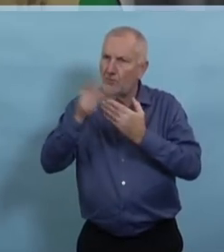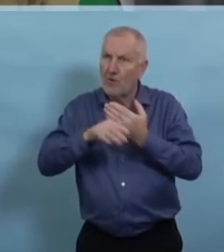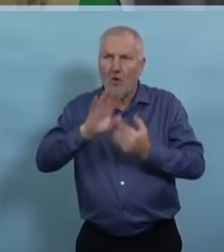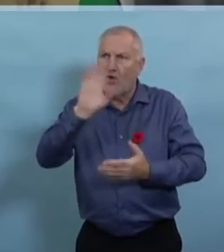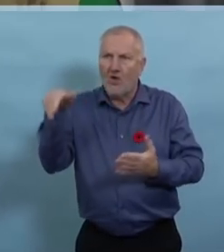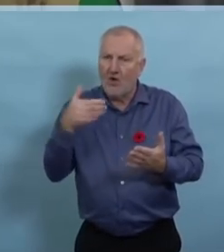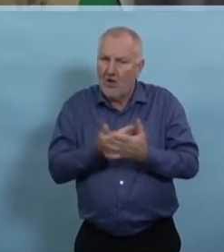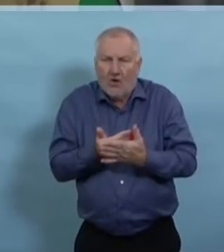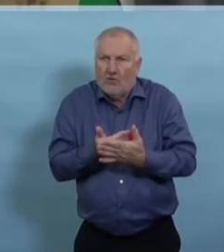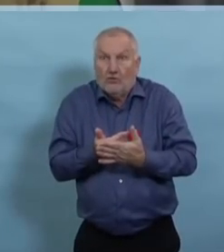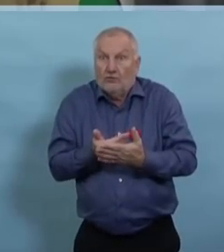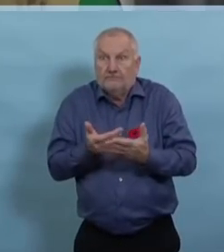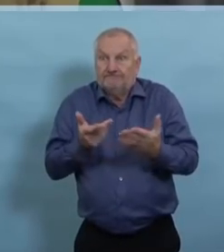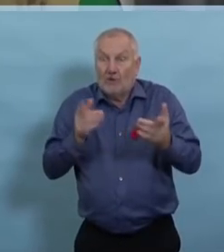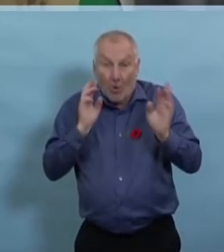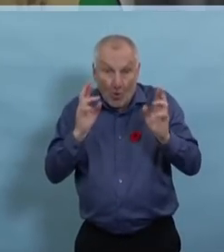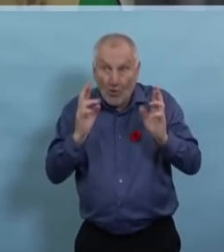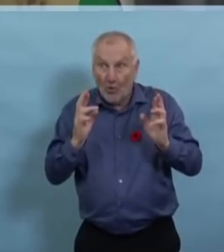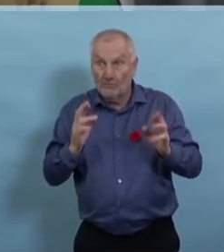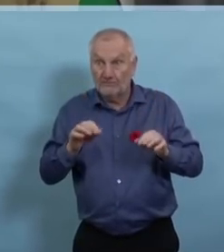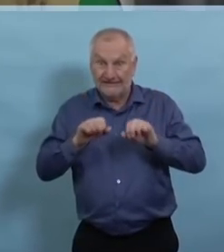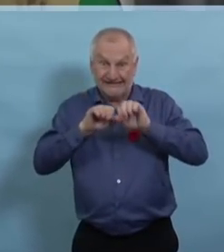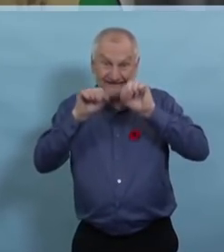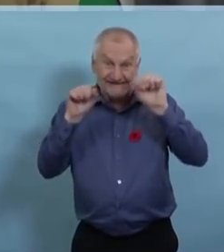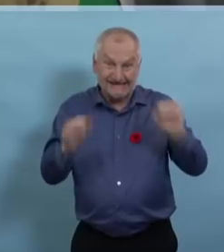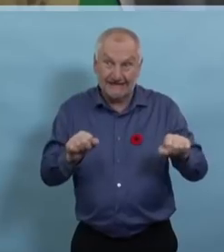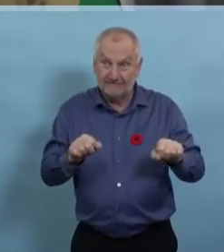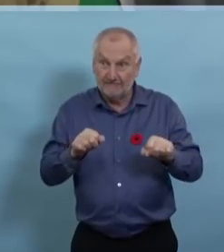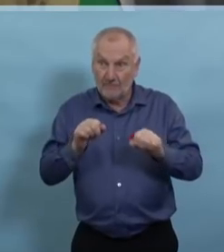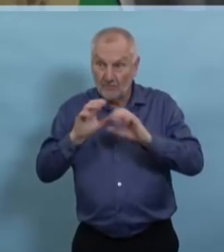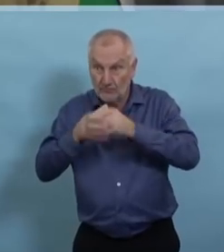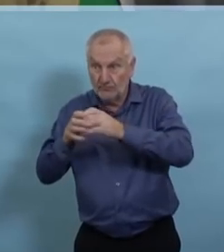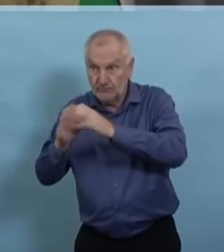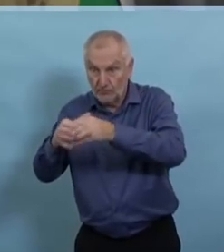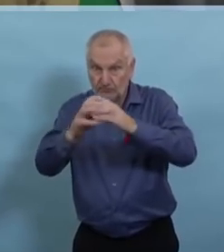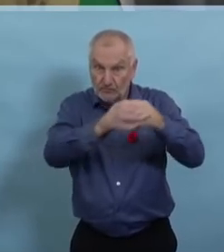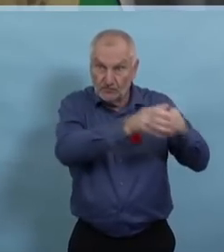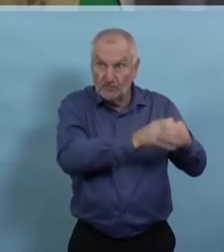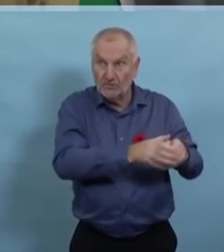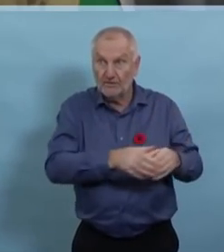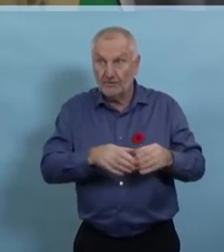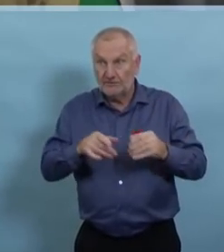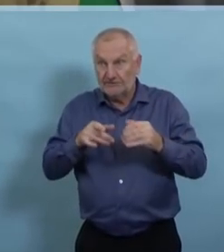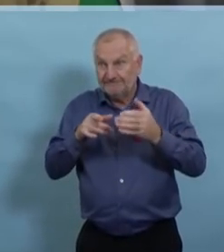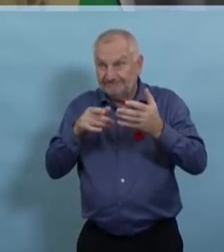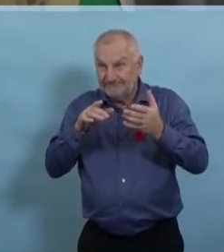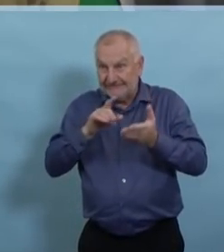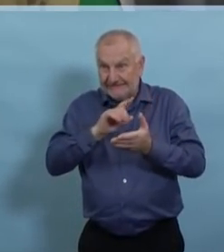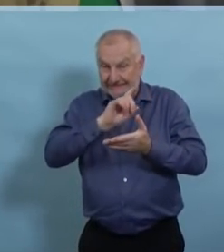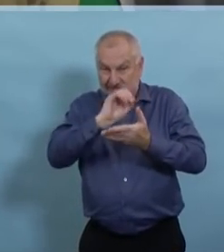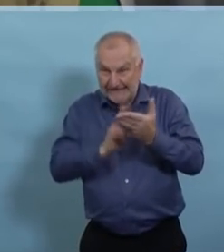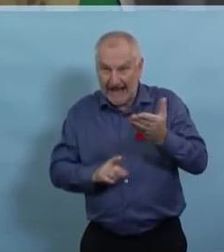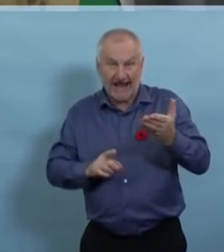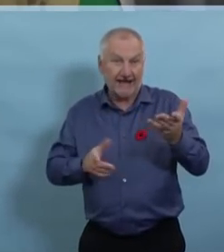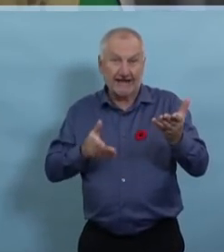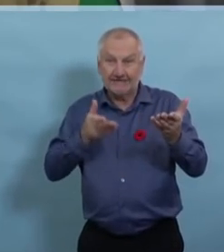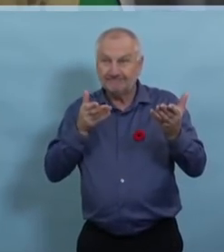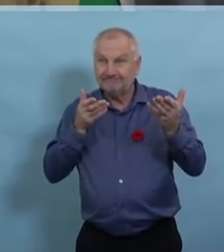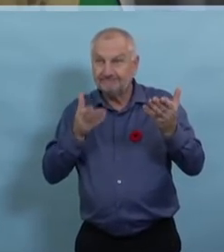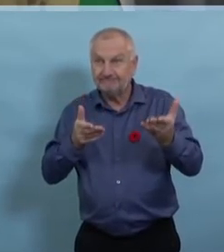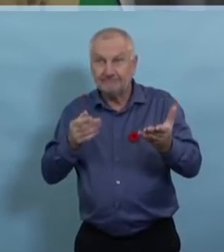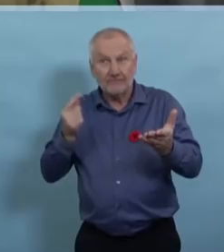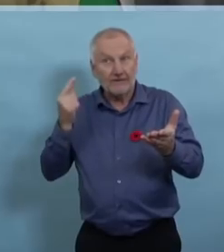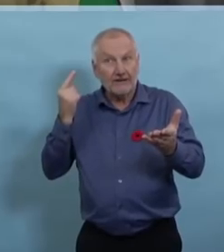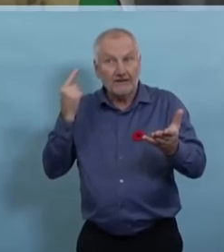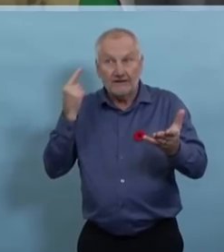in terms of cohorting and other things that was designed together with public health through the summer and leading up to the reopening of